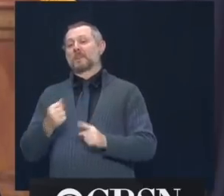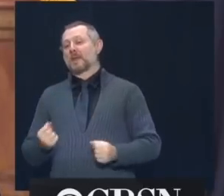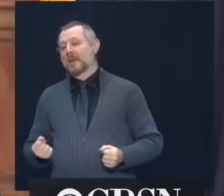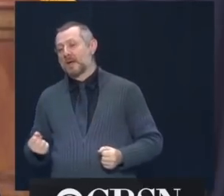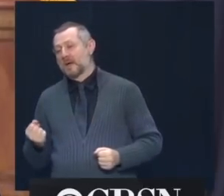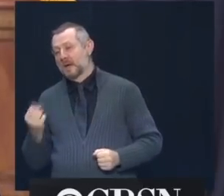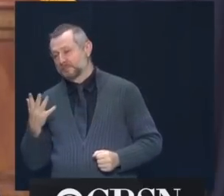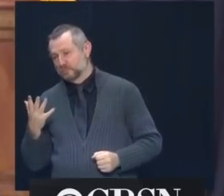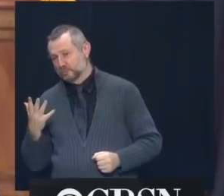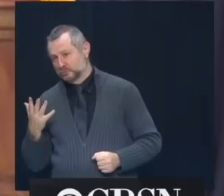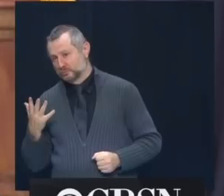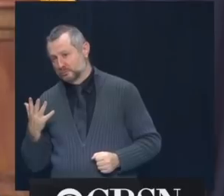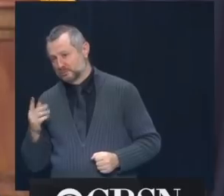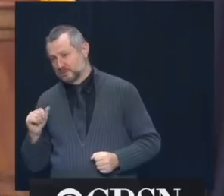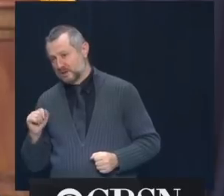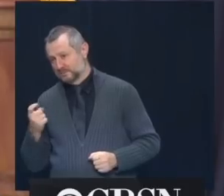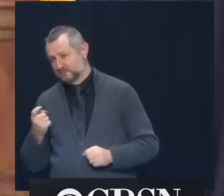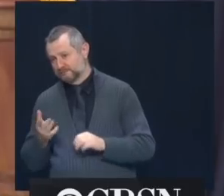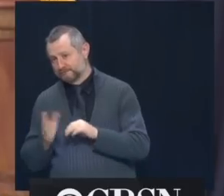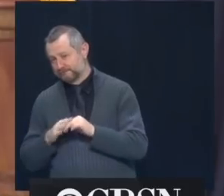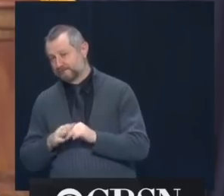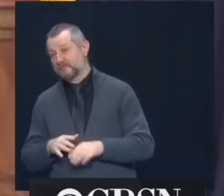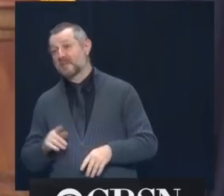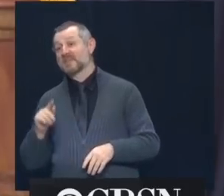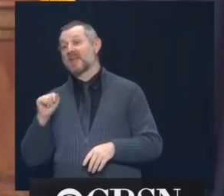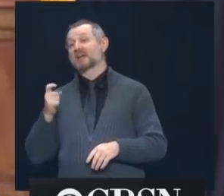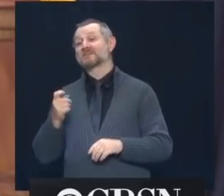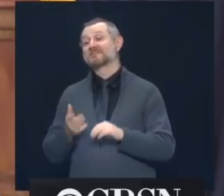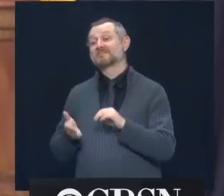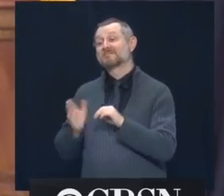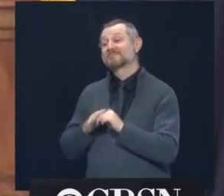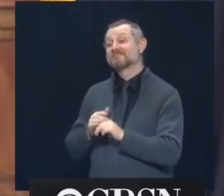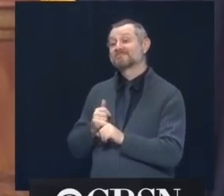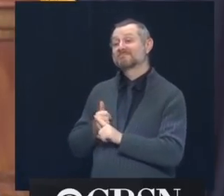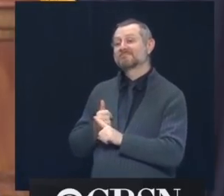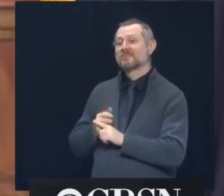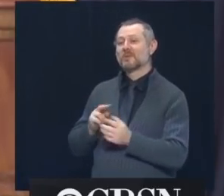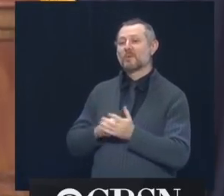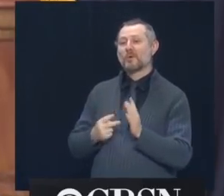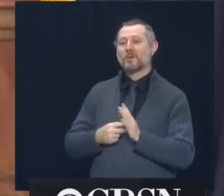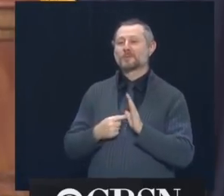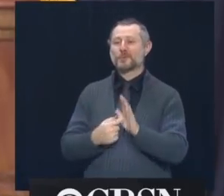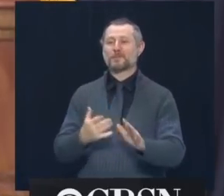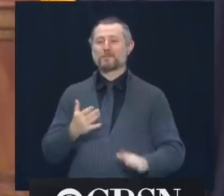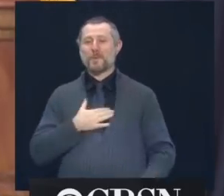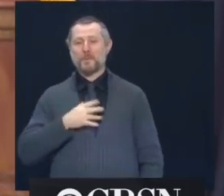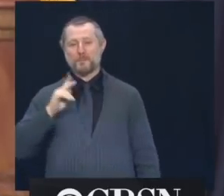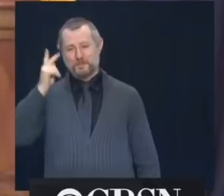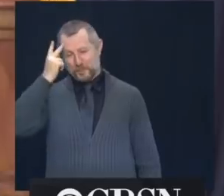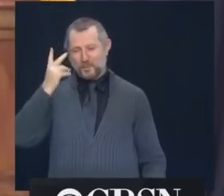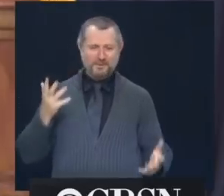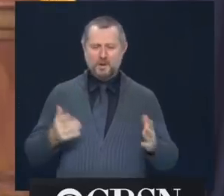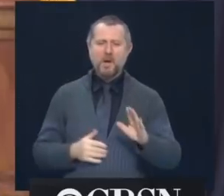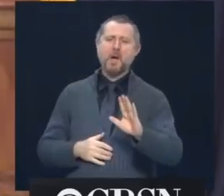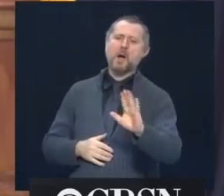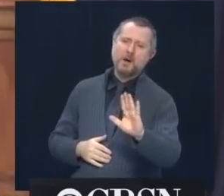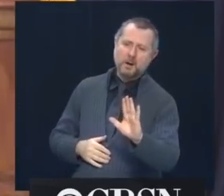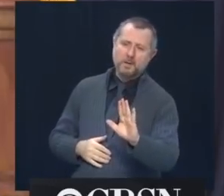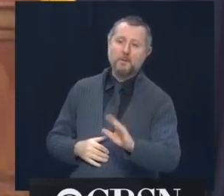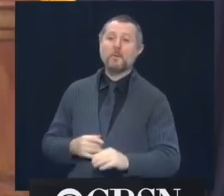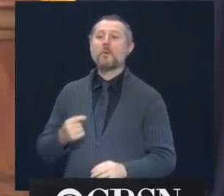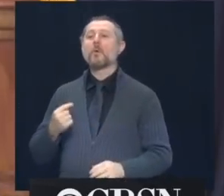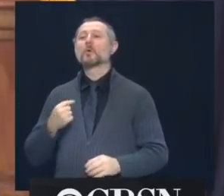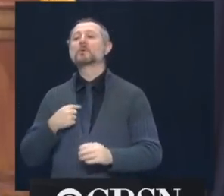much. A tax increase is not a political statement. It's a policy statement, and it's